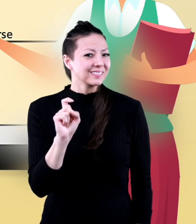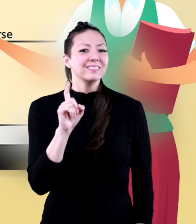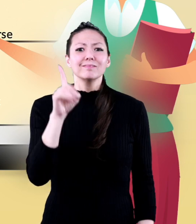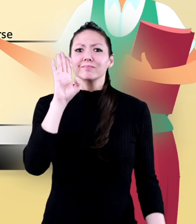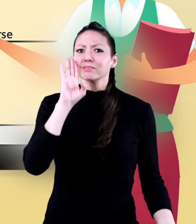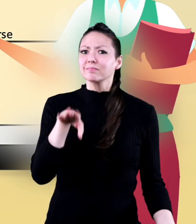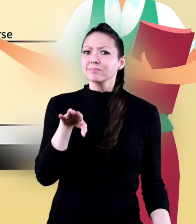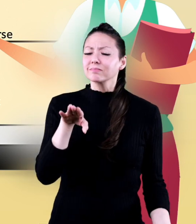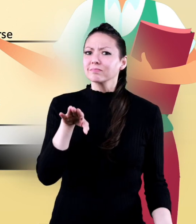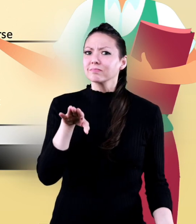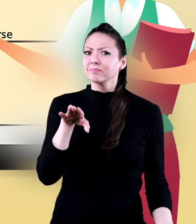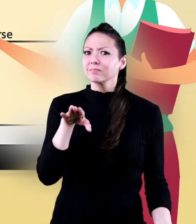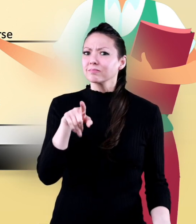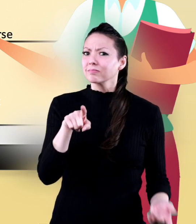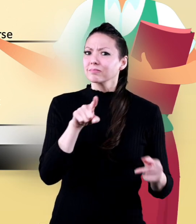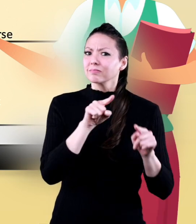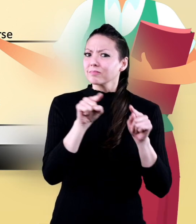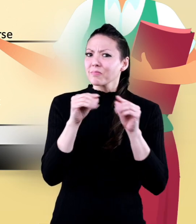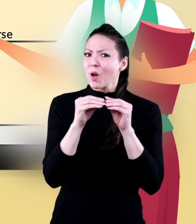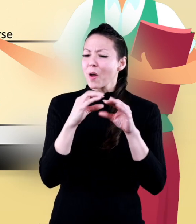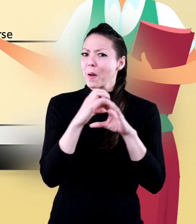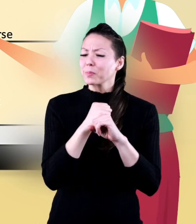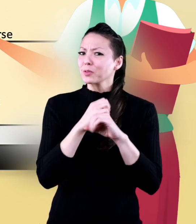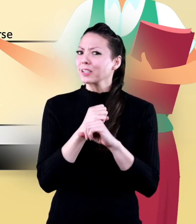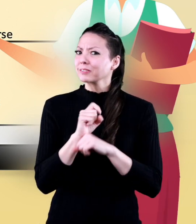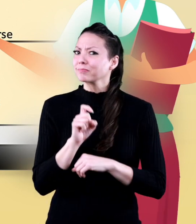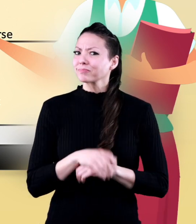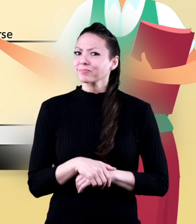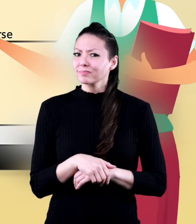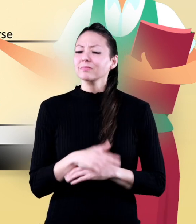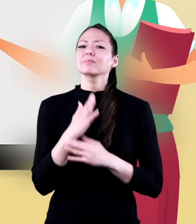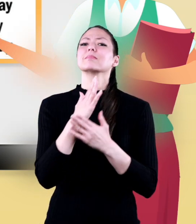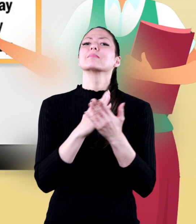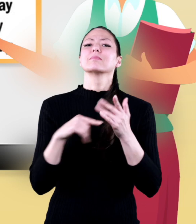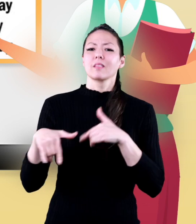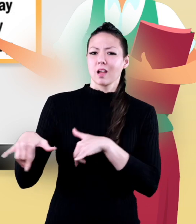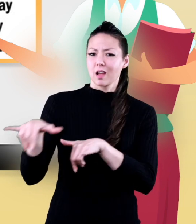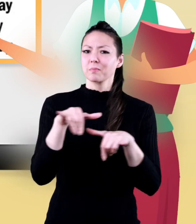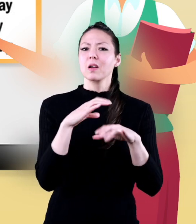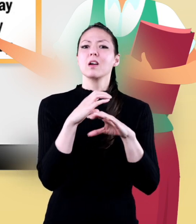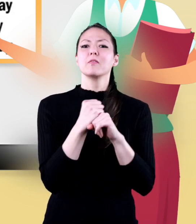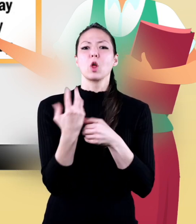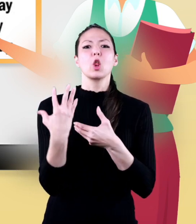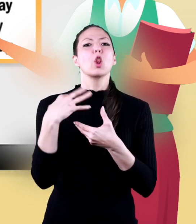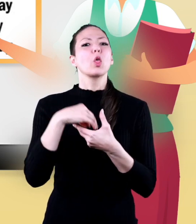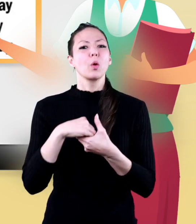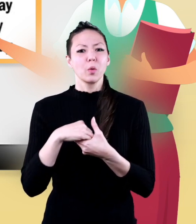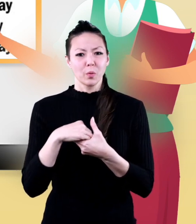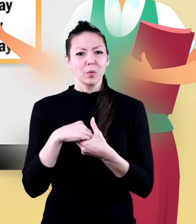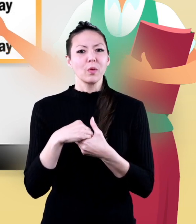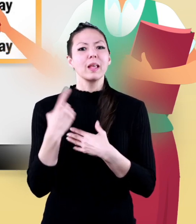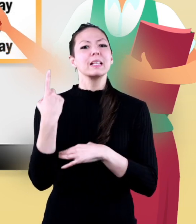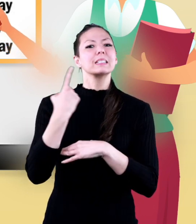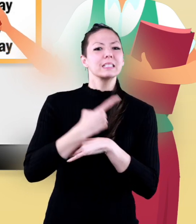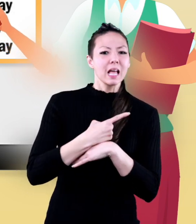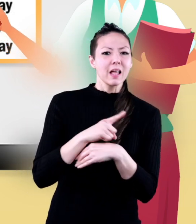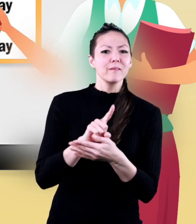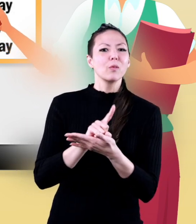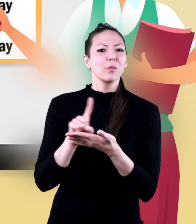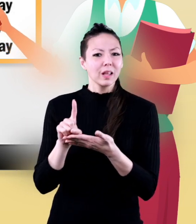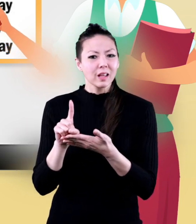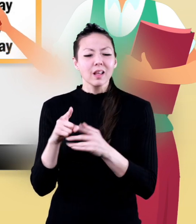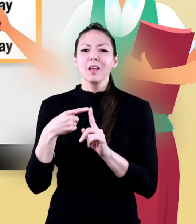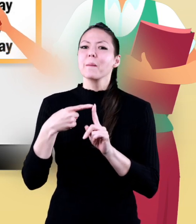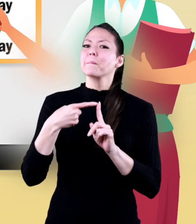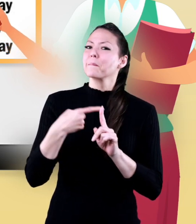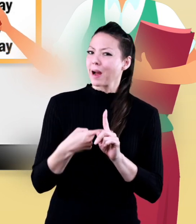Mrs.? Did you know that those are abbreviations? Some more common abbreviations include the days of